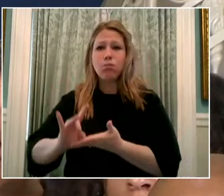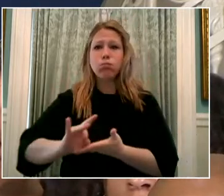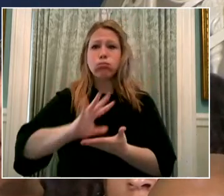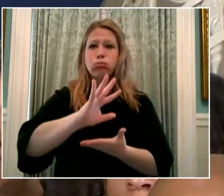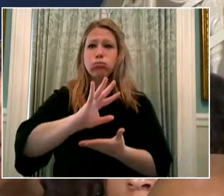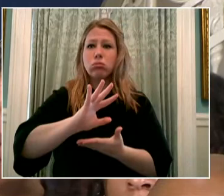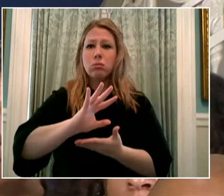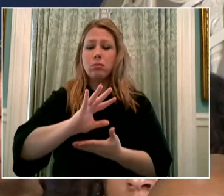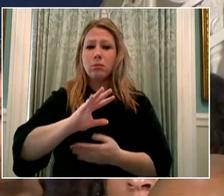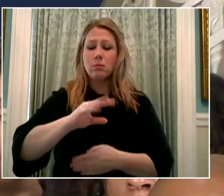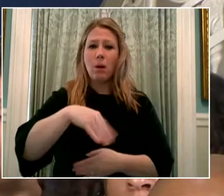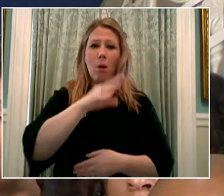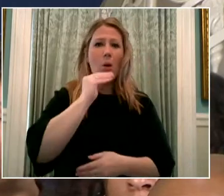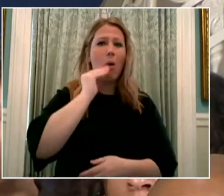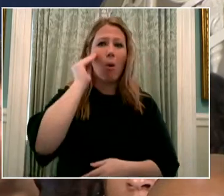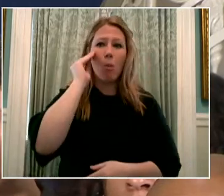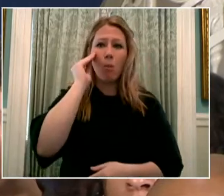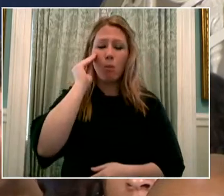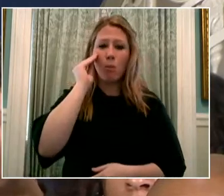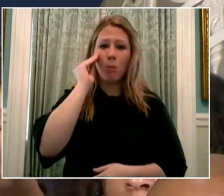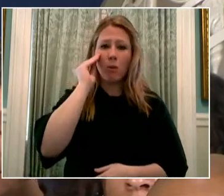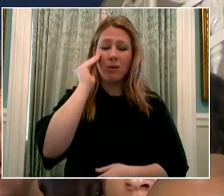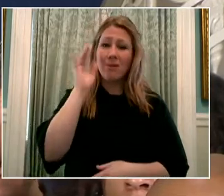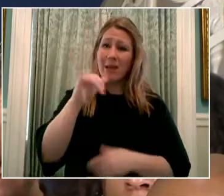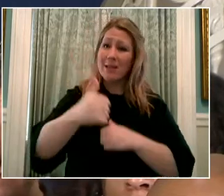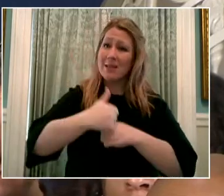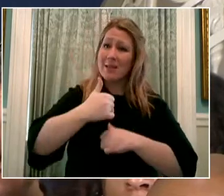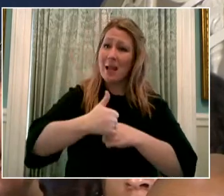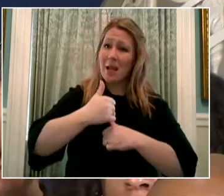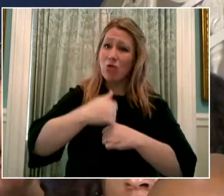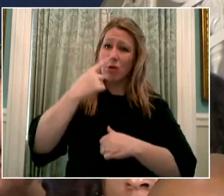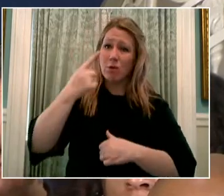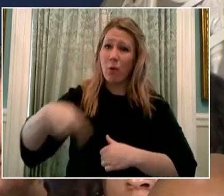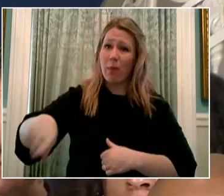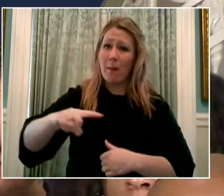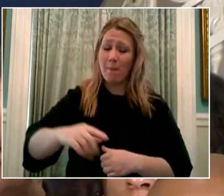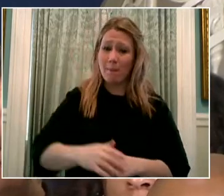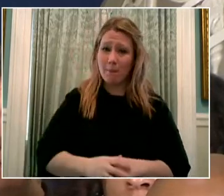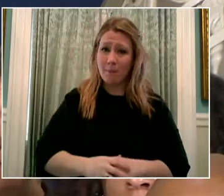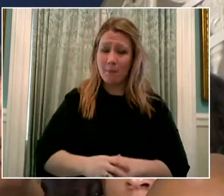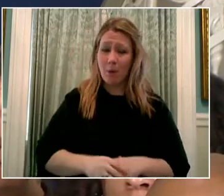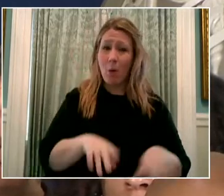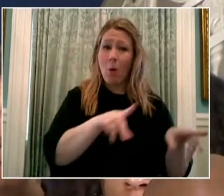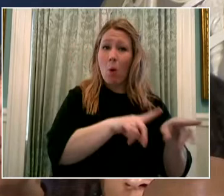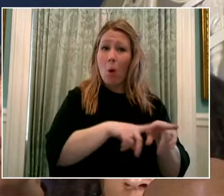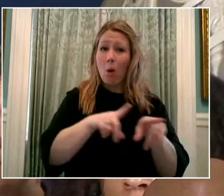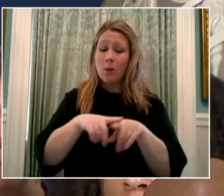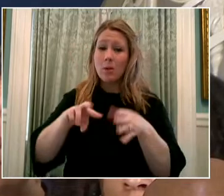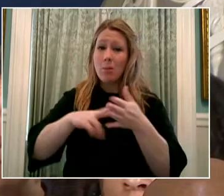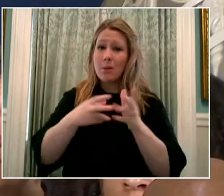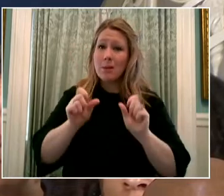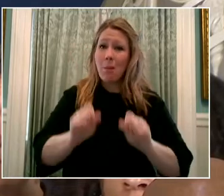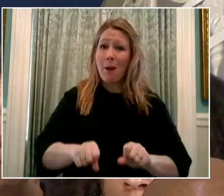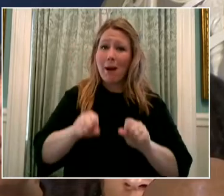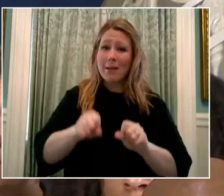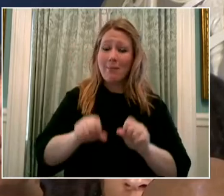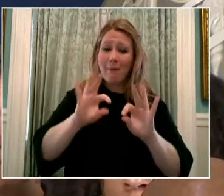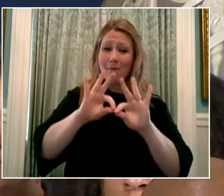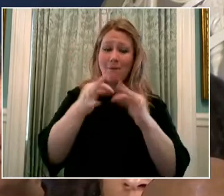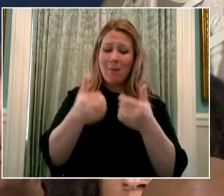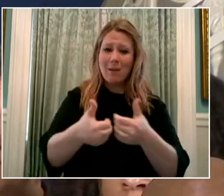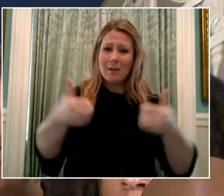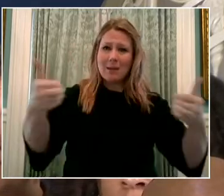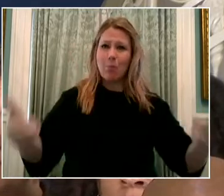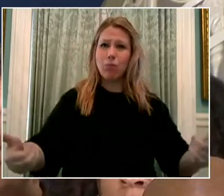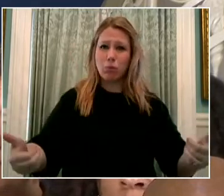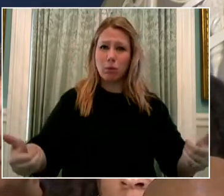from. And for some, this means being separated from their families. When we speak with asylum seekers,